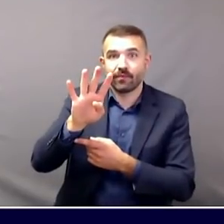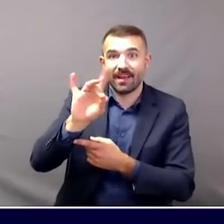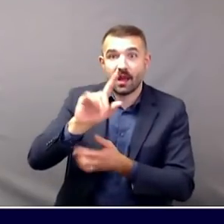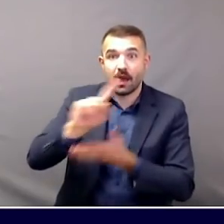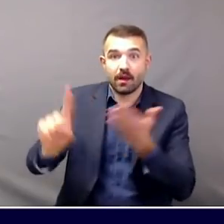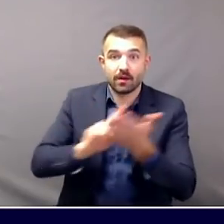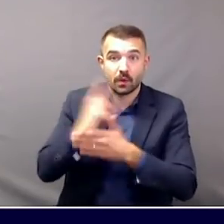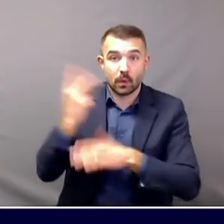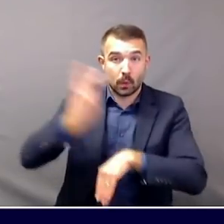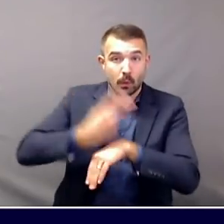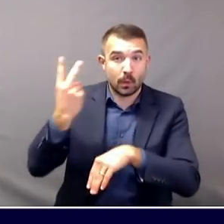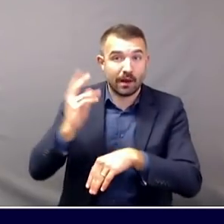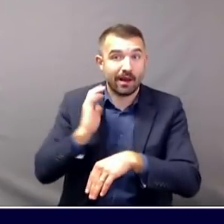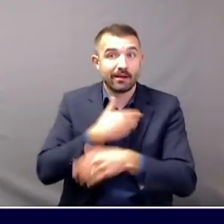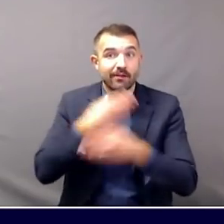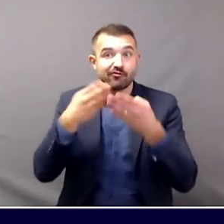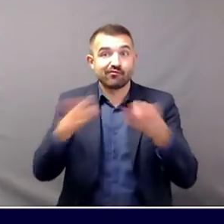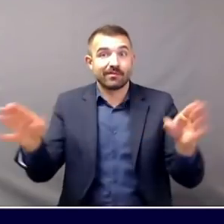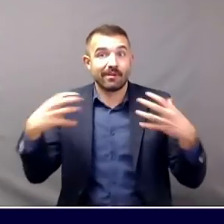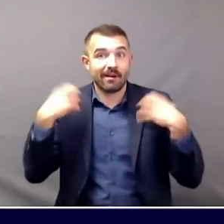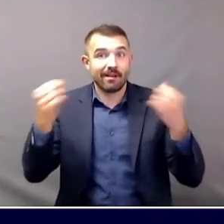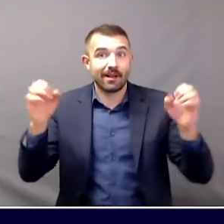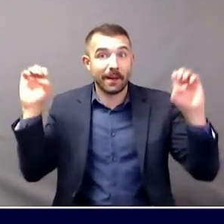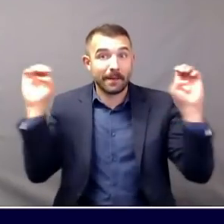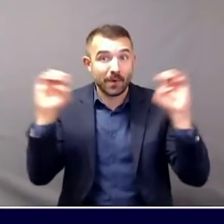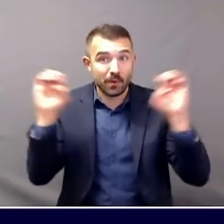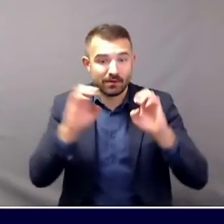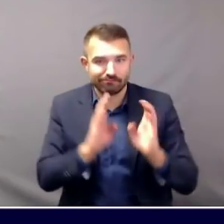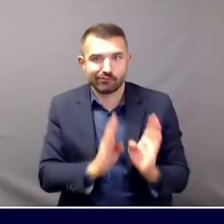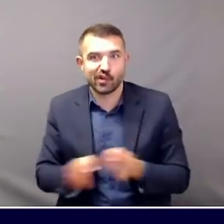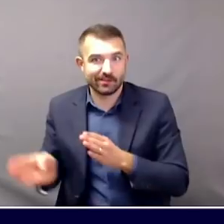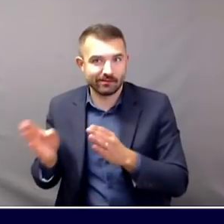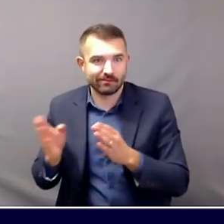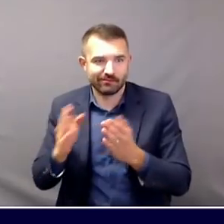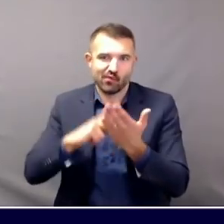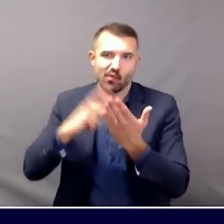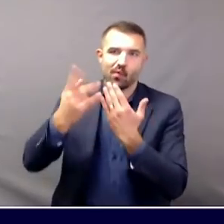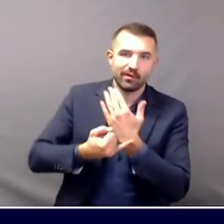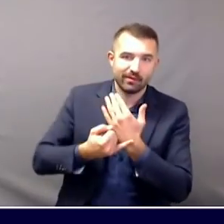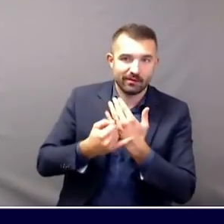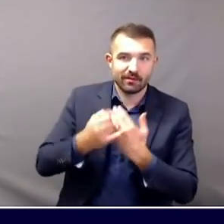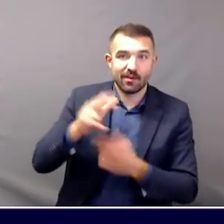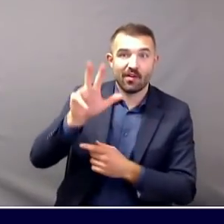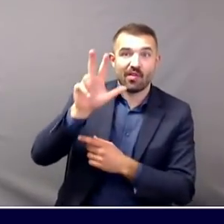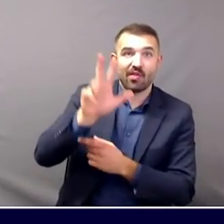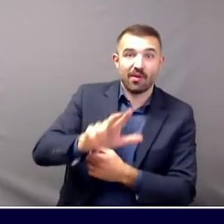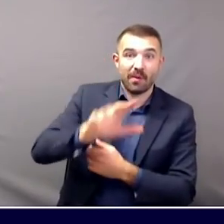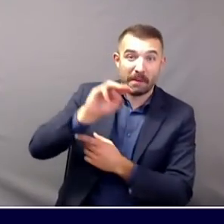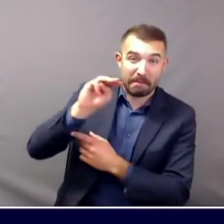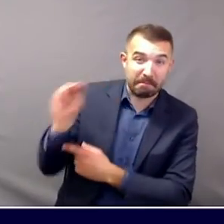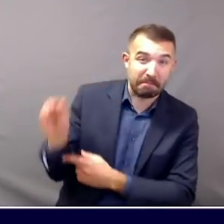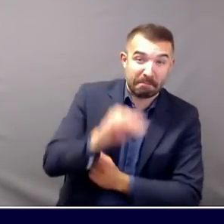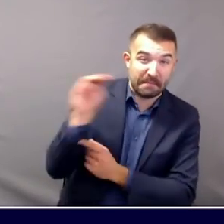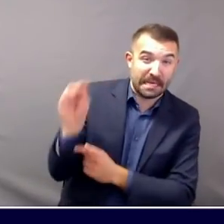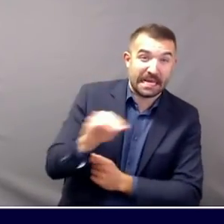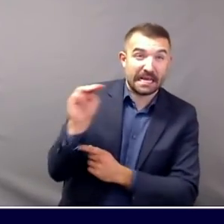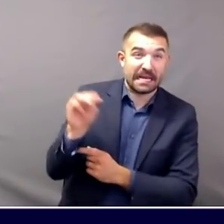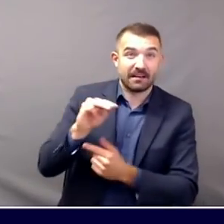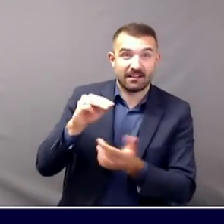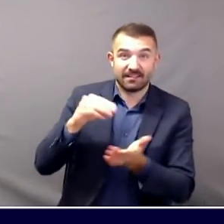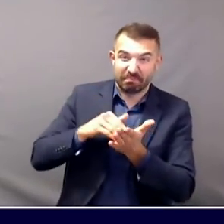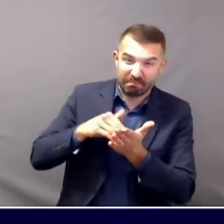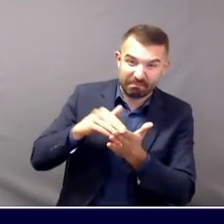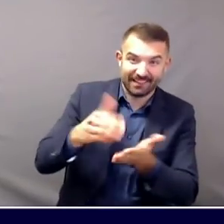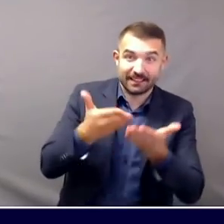Program delivered its 3 millionth piece of PPE to healthcare providers across the state of